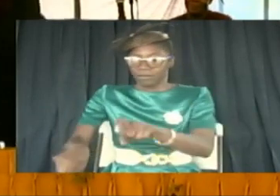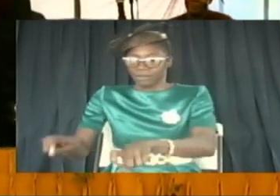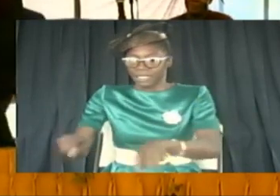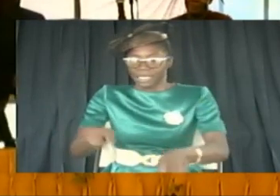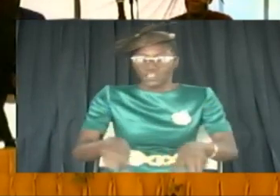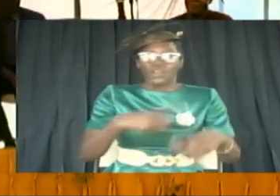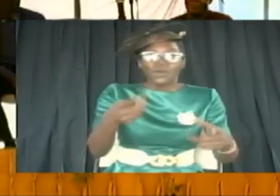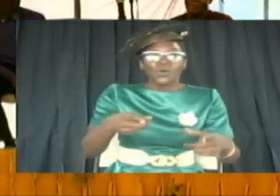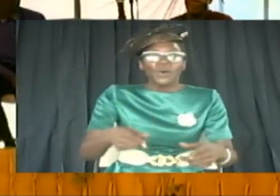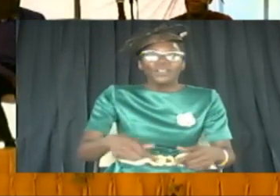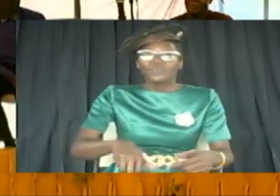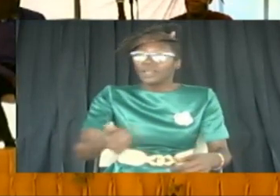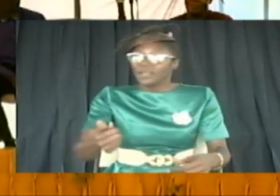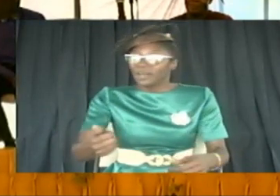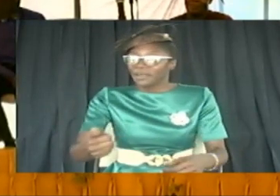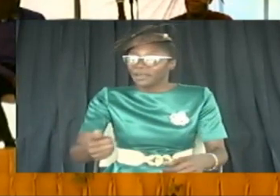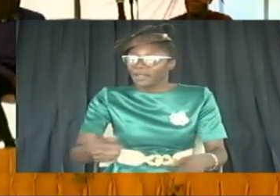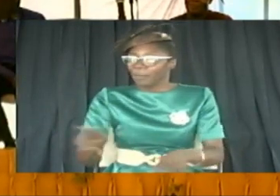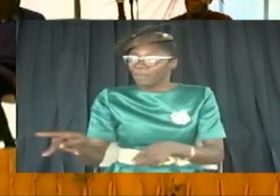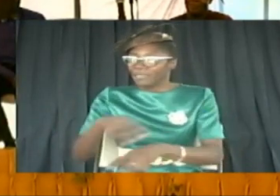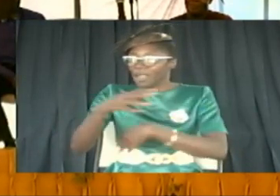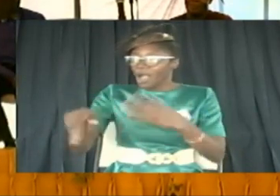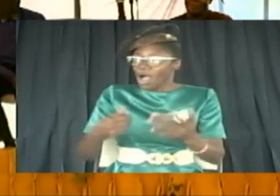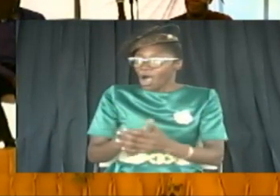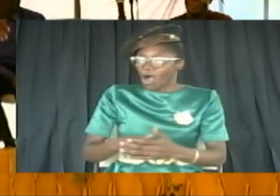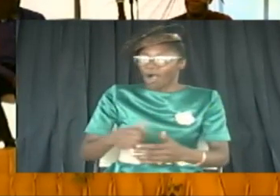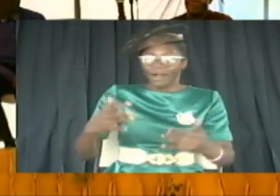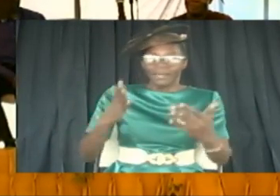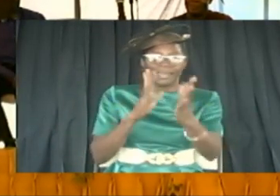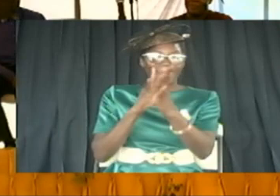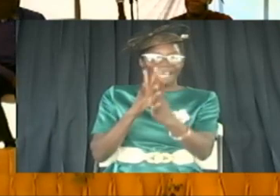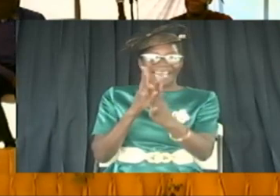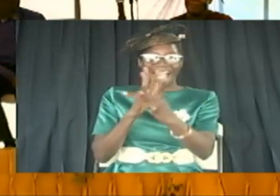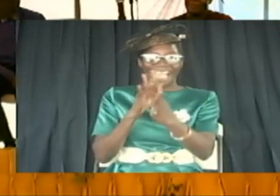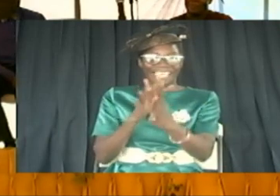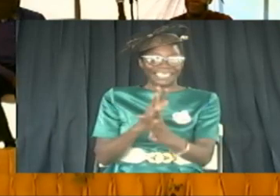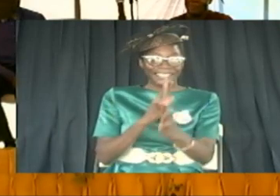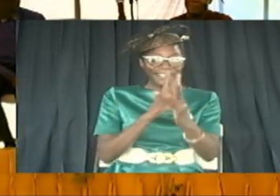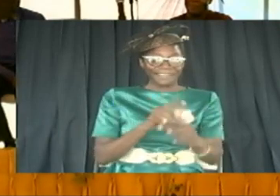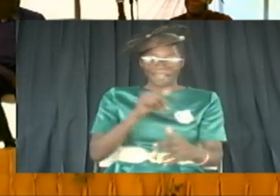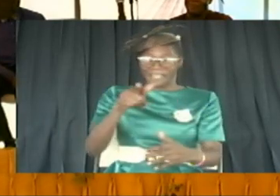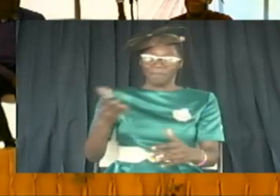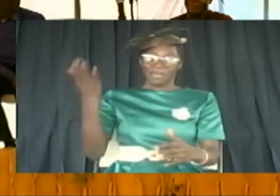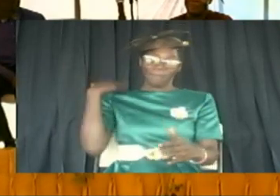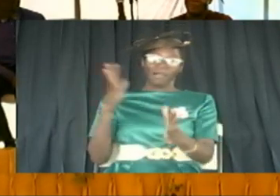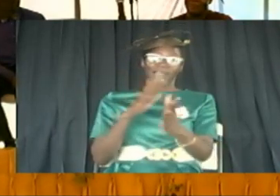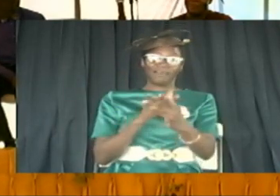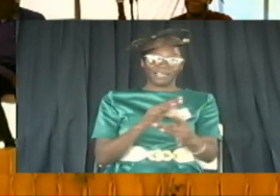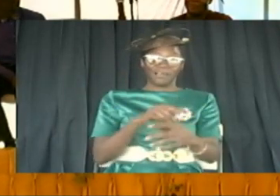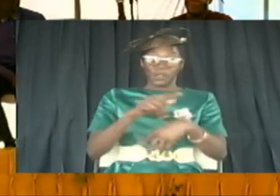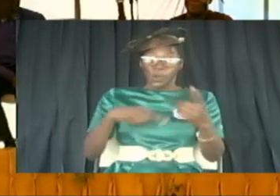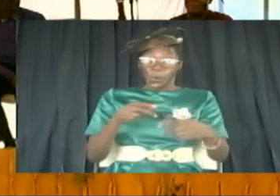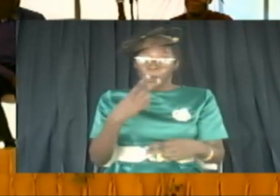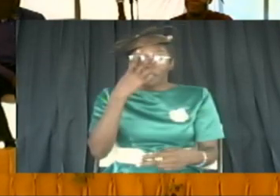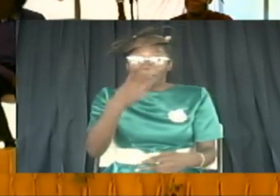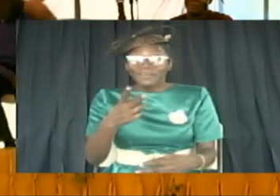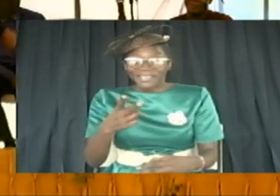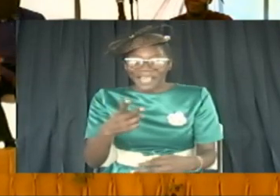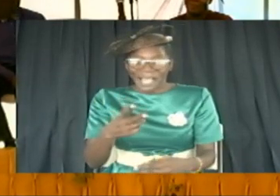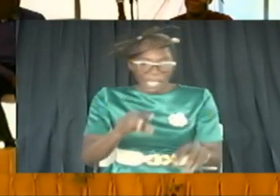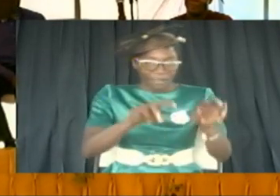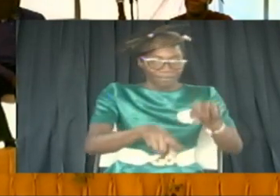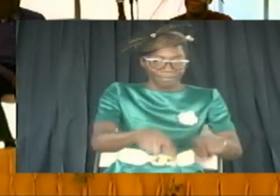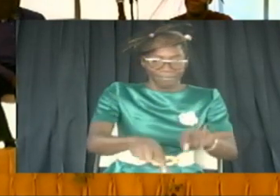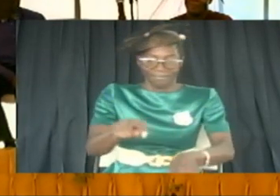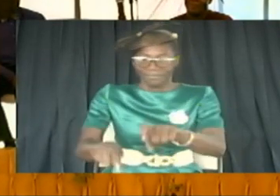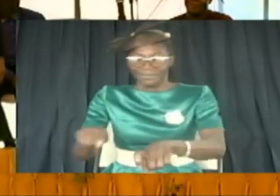positions. And all the lines were way back, and I am at the back of the line. And when that cashier reached the middle and was going, she